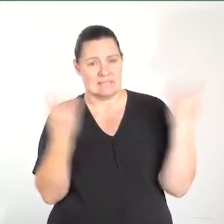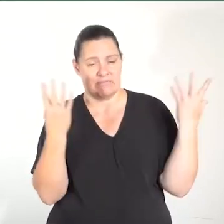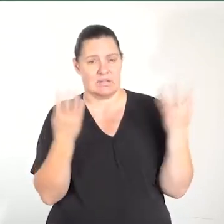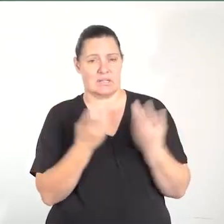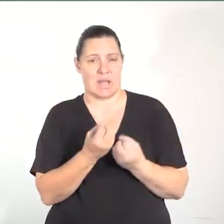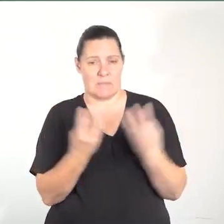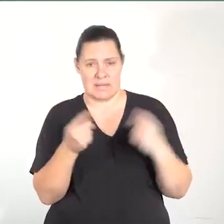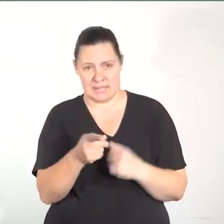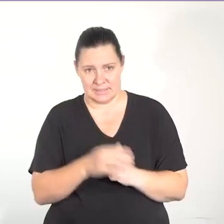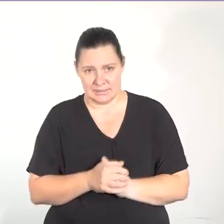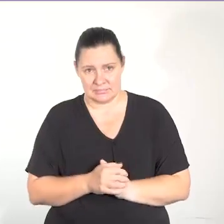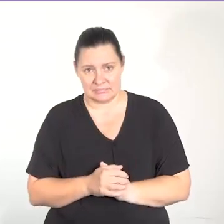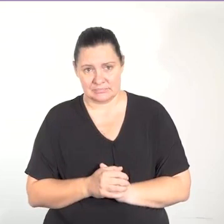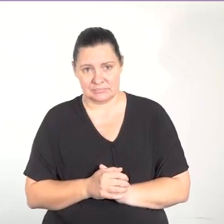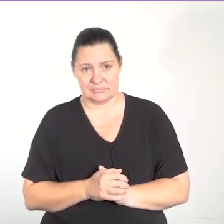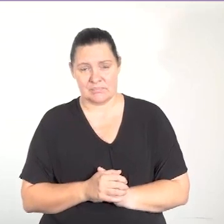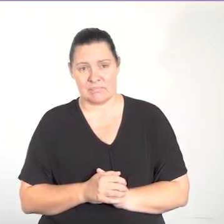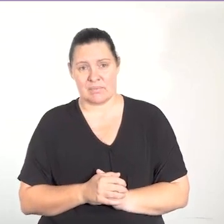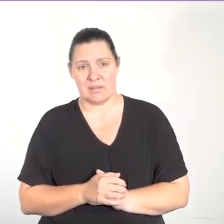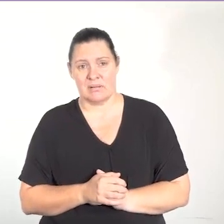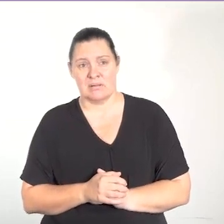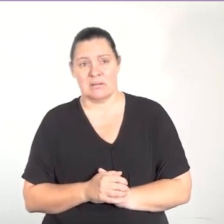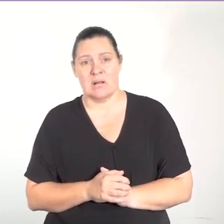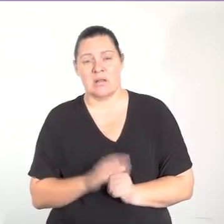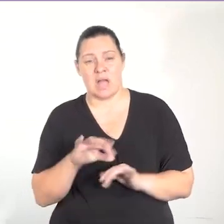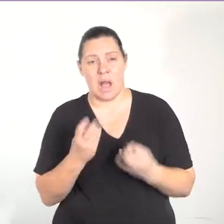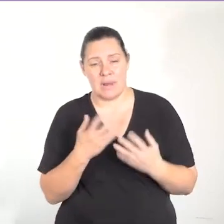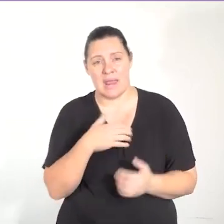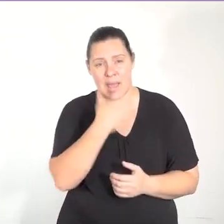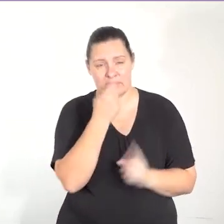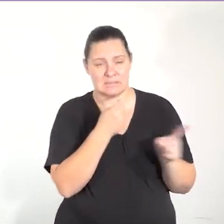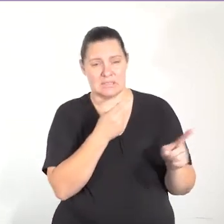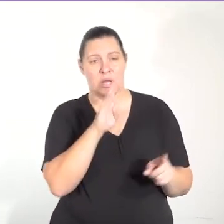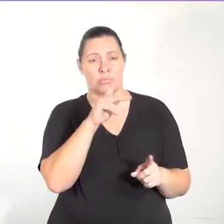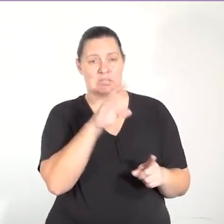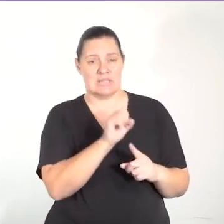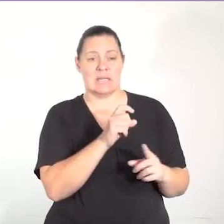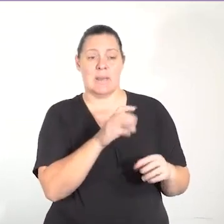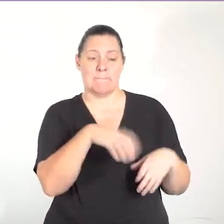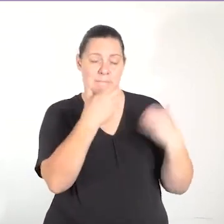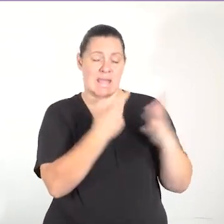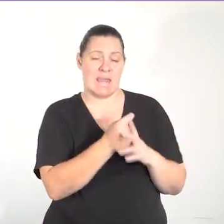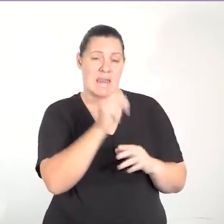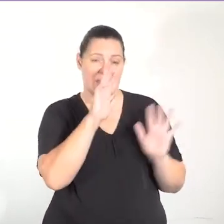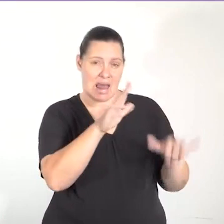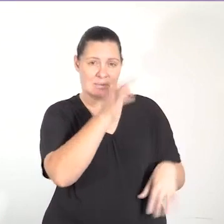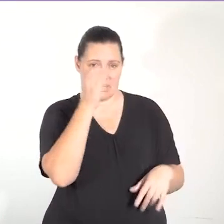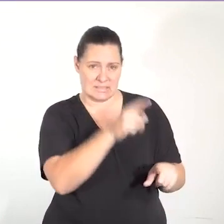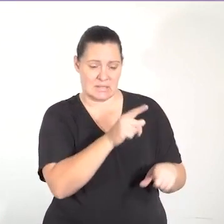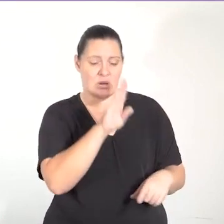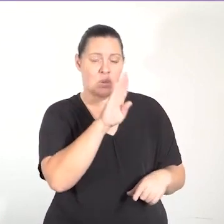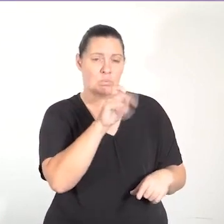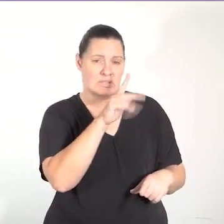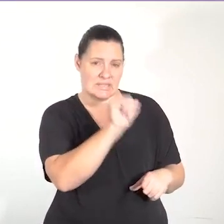different quantities. So how many apples will Busi pick in 9 minutes? So let's look